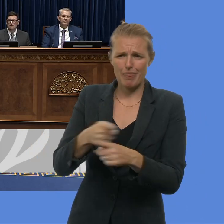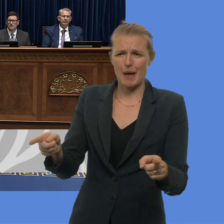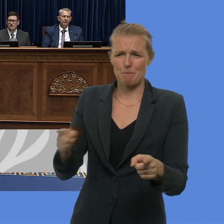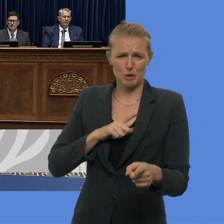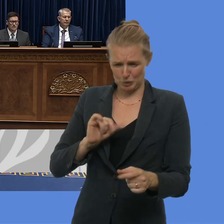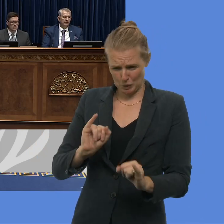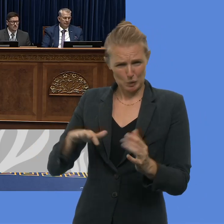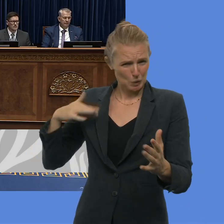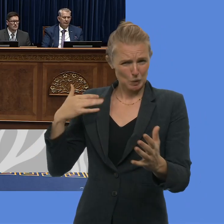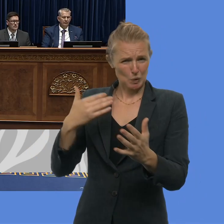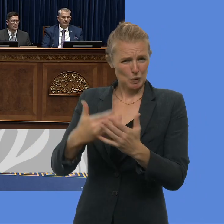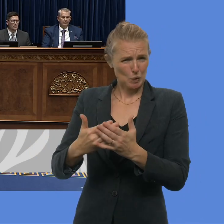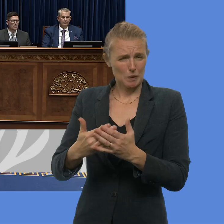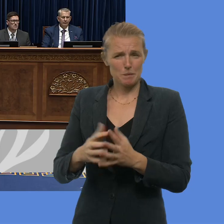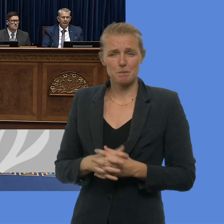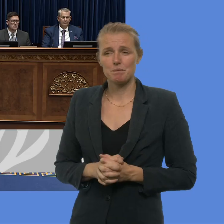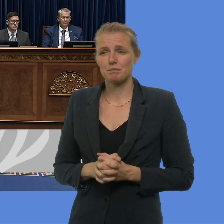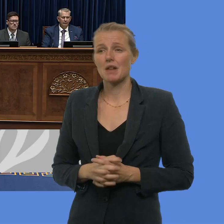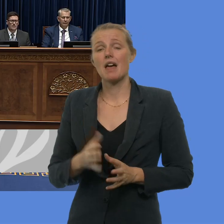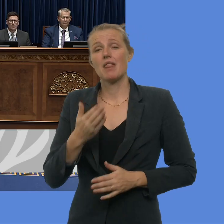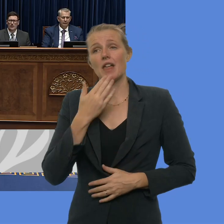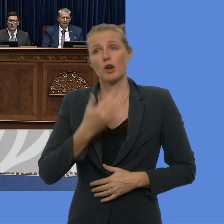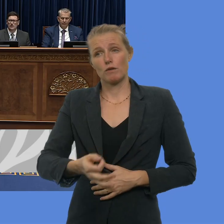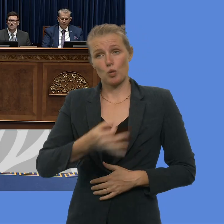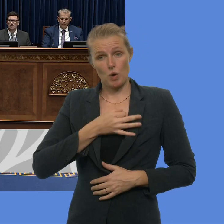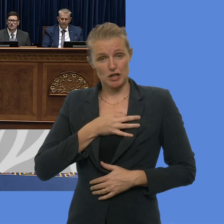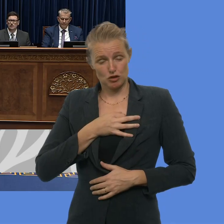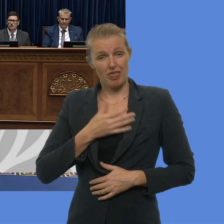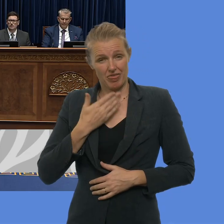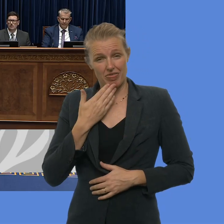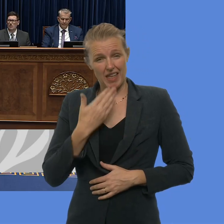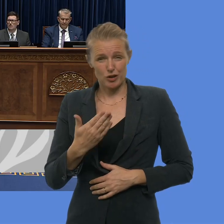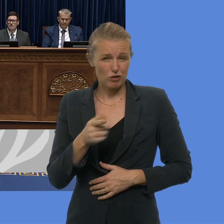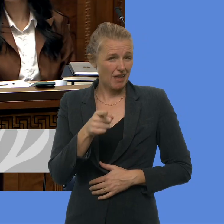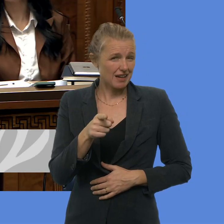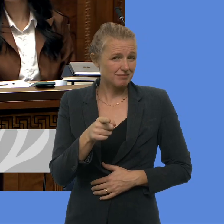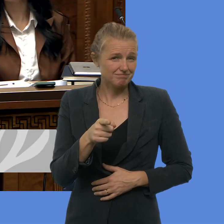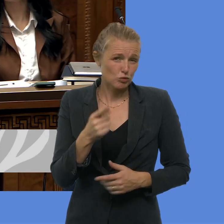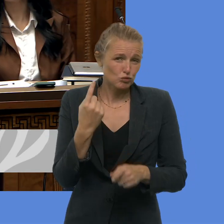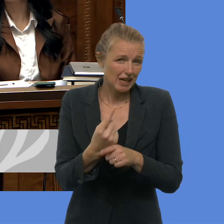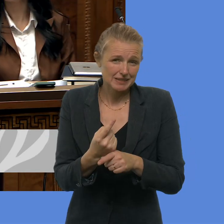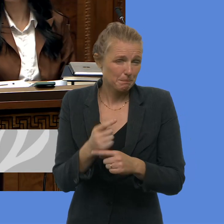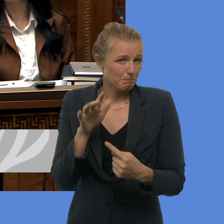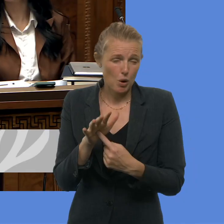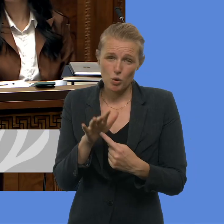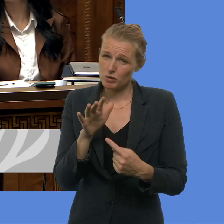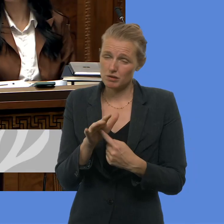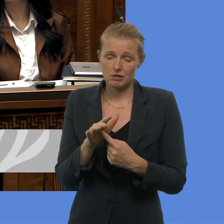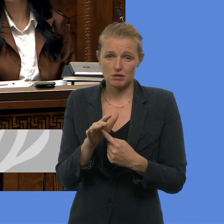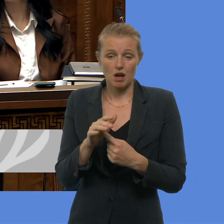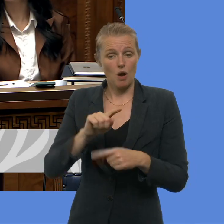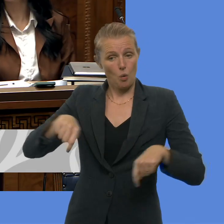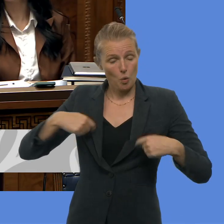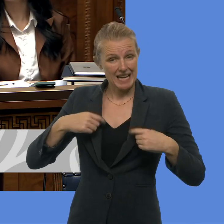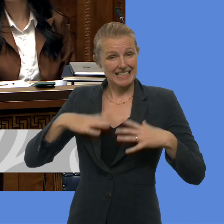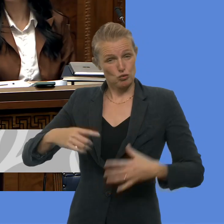Thank you to the member for the question, and also for the tone in which you presented it, because I think it is important that we reflect on the fact that at the